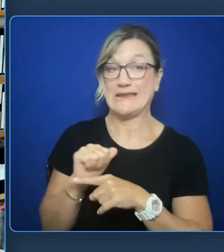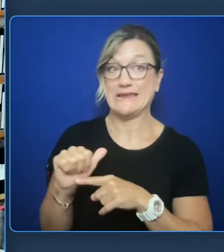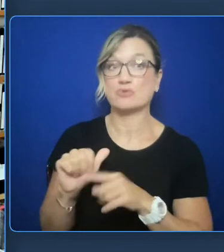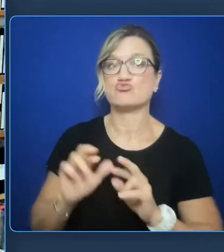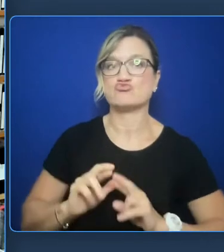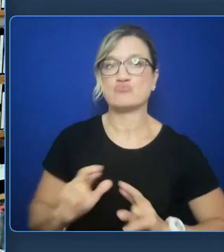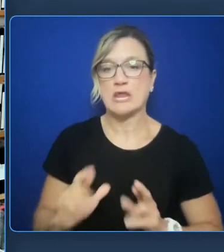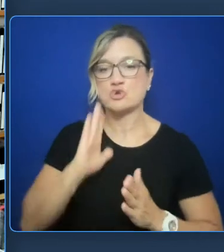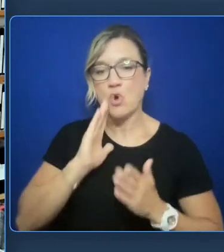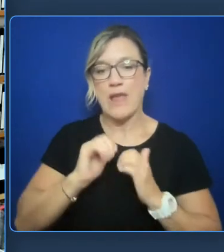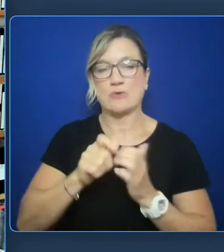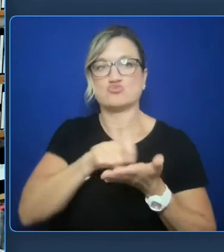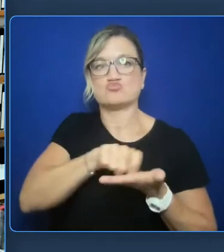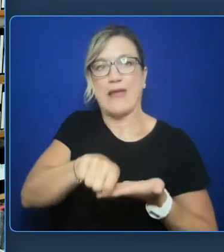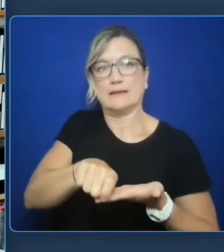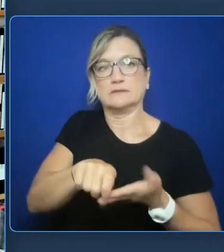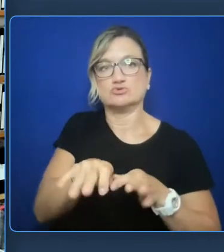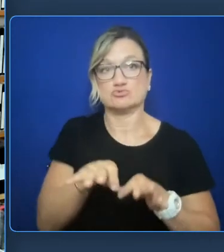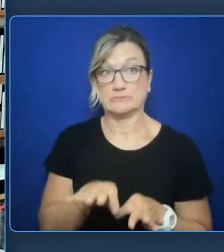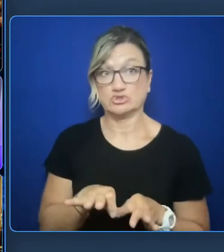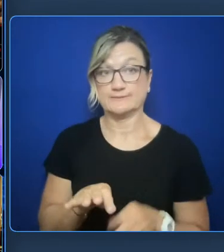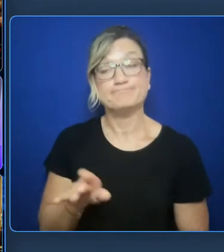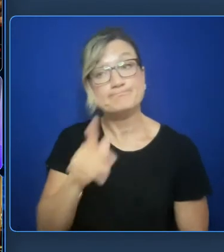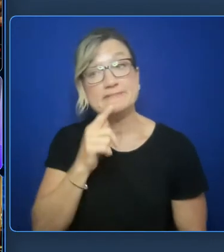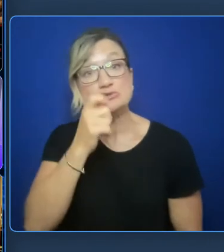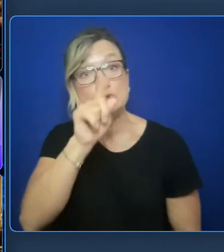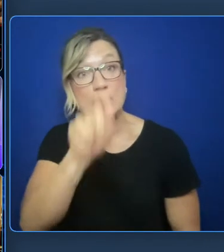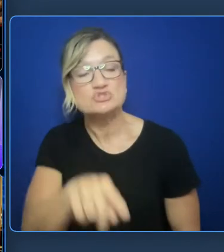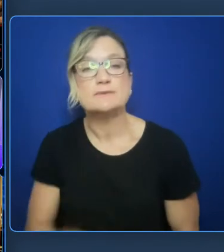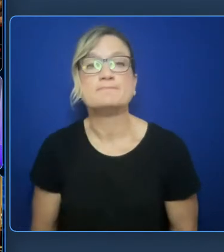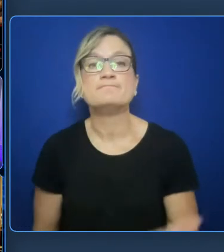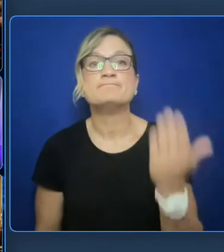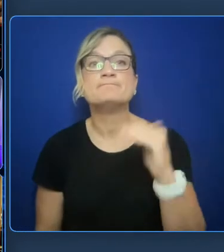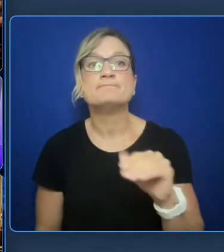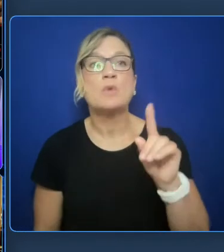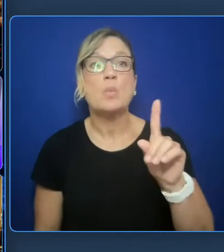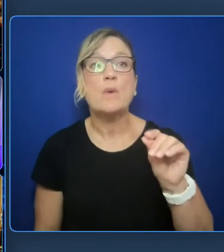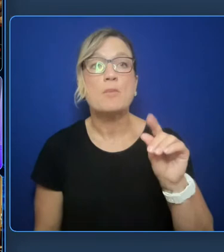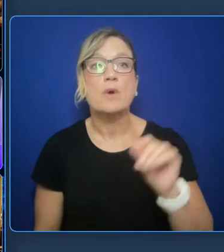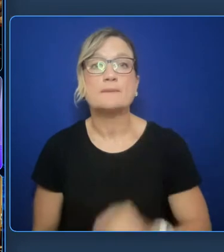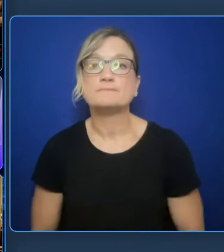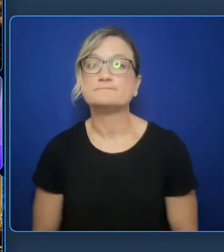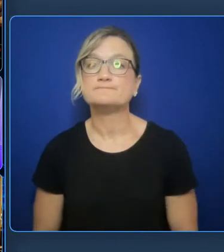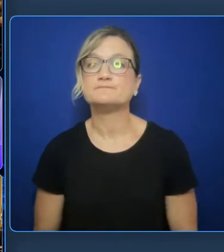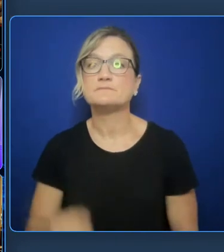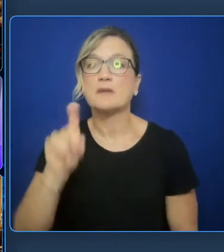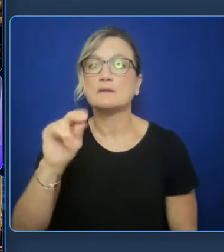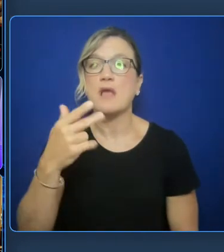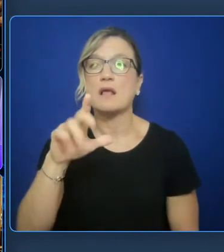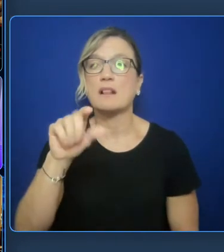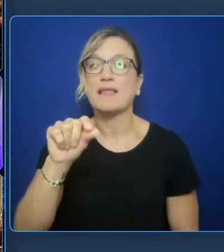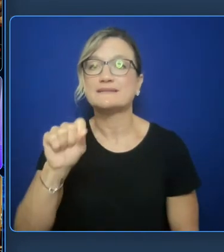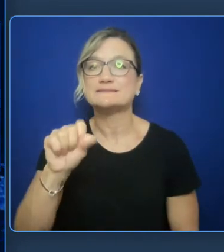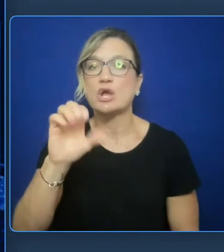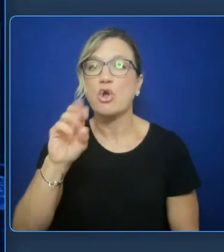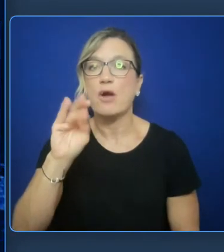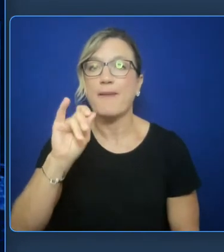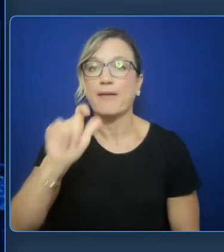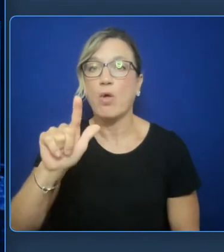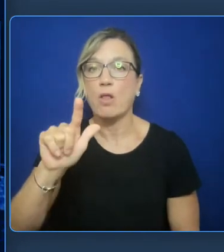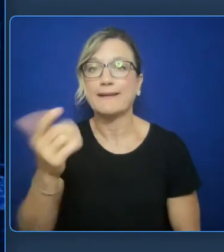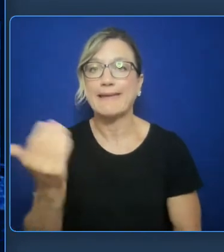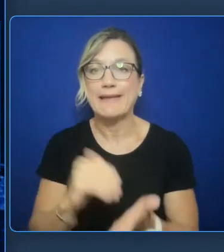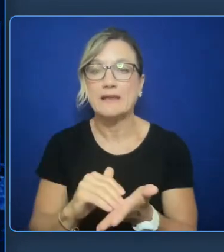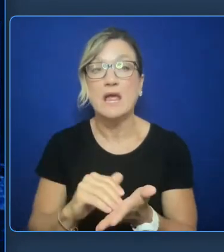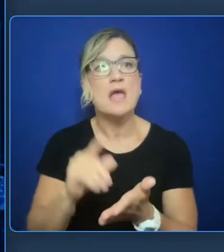thing. So, interesting question. All right, let's get one more question in, Mitchell. From Douglas Carmichael, it's incredible